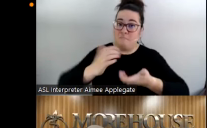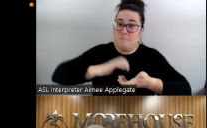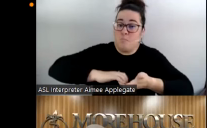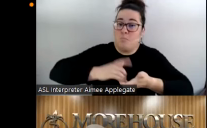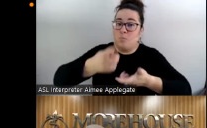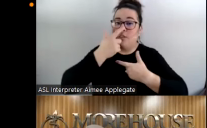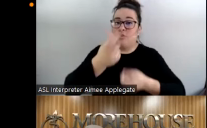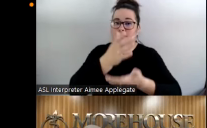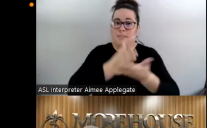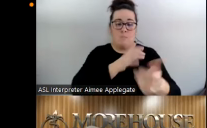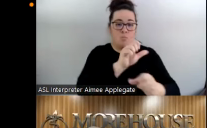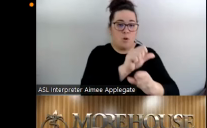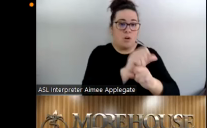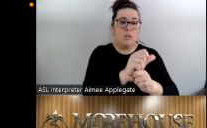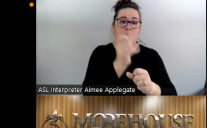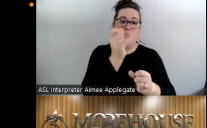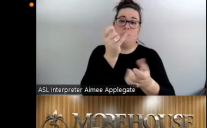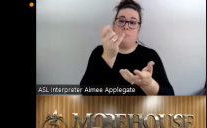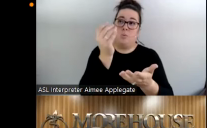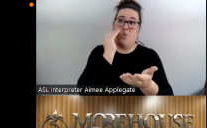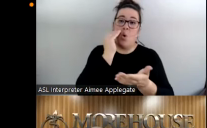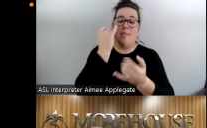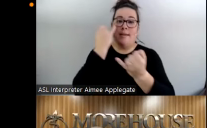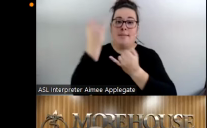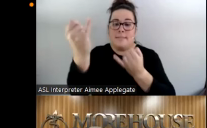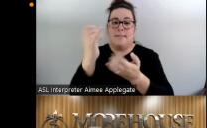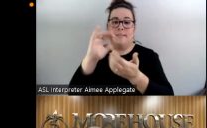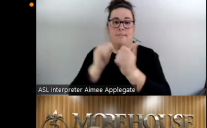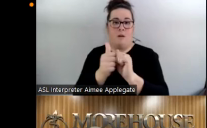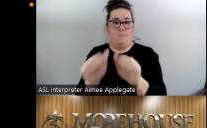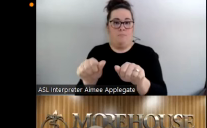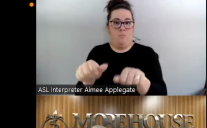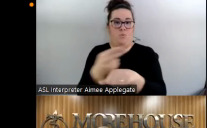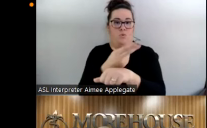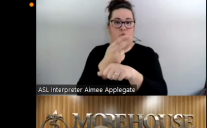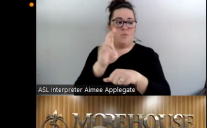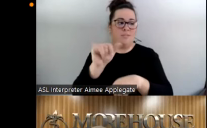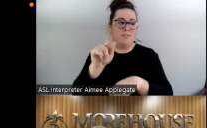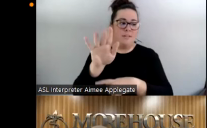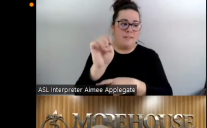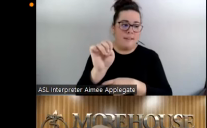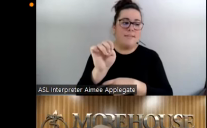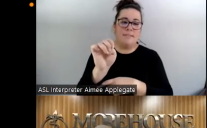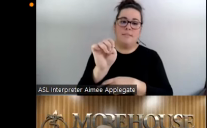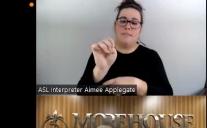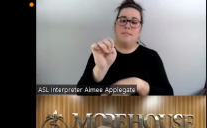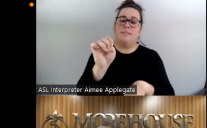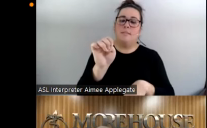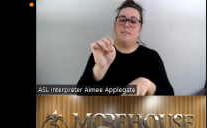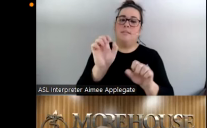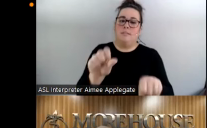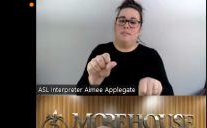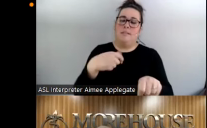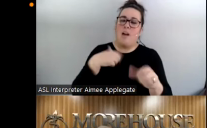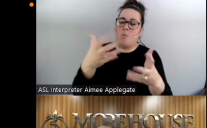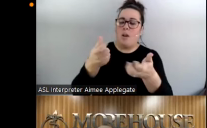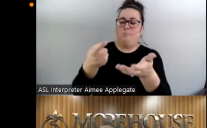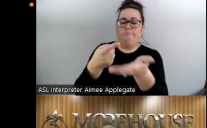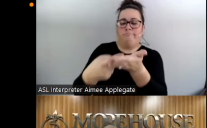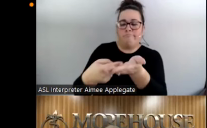have ideas about how to do potential use cases, I would love to explore that with you all. Thank you so much for the opportunity to